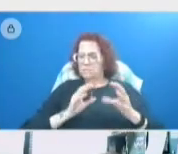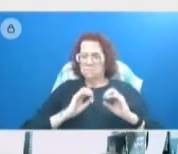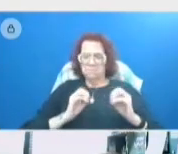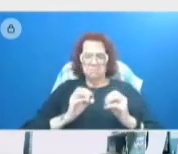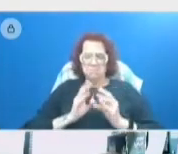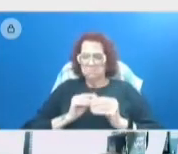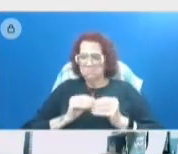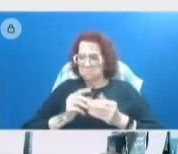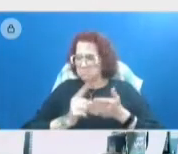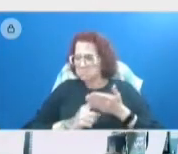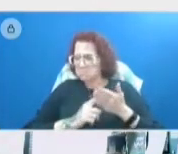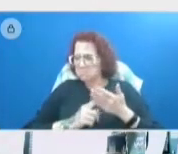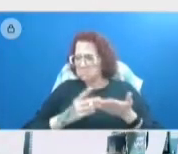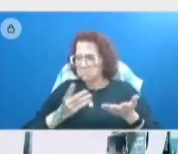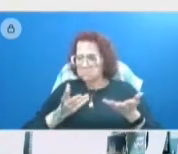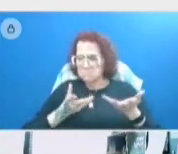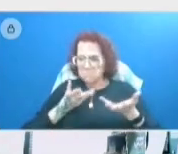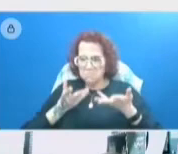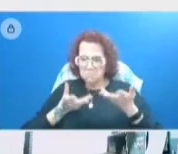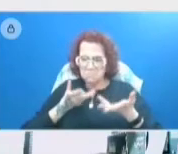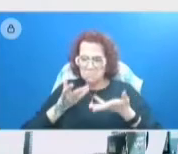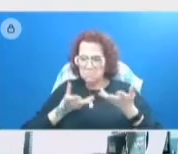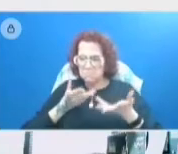our meeting date in May?